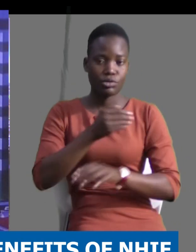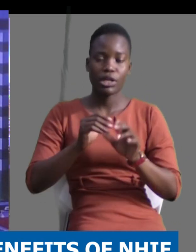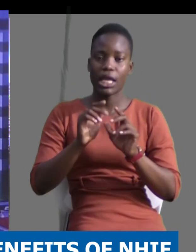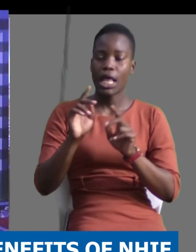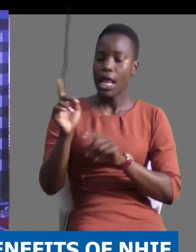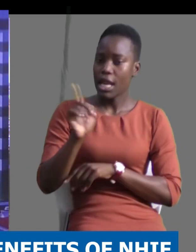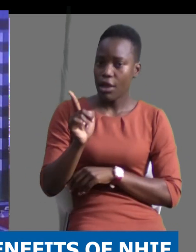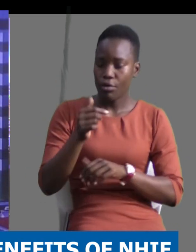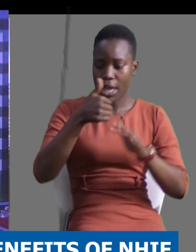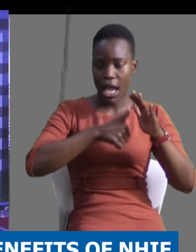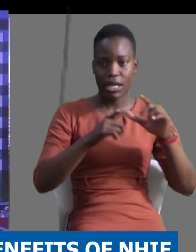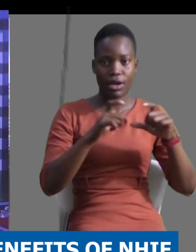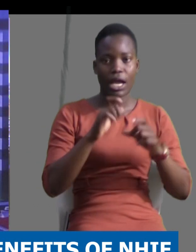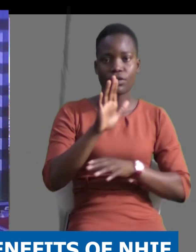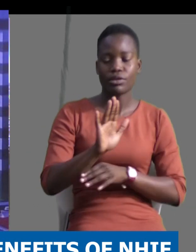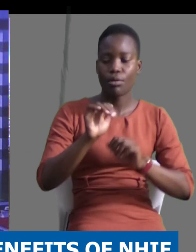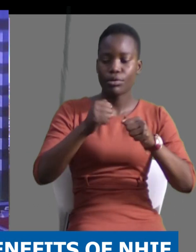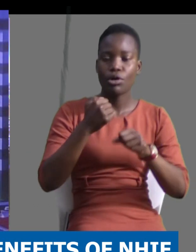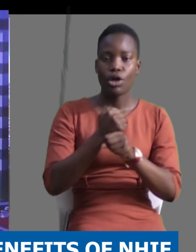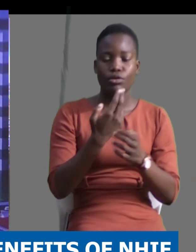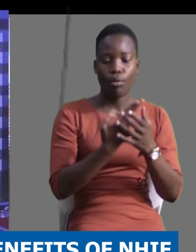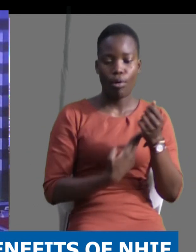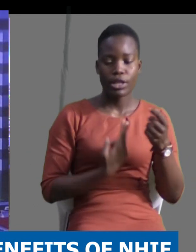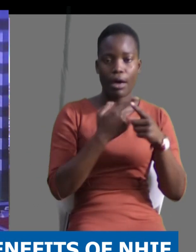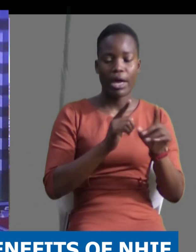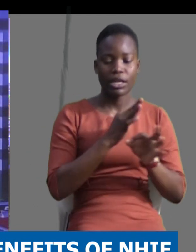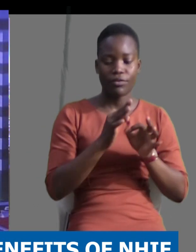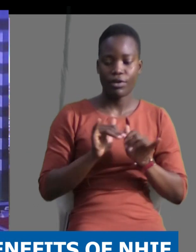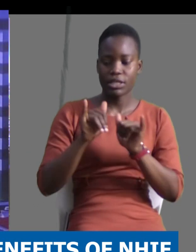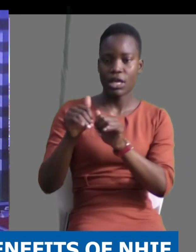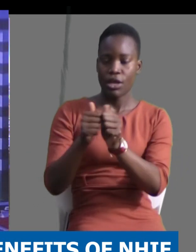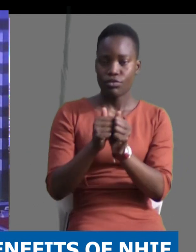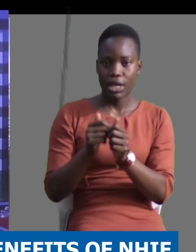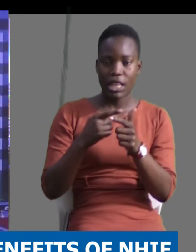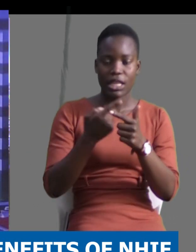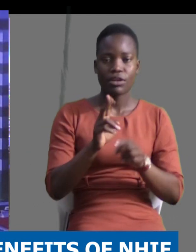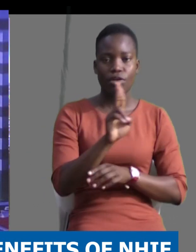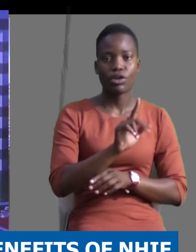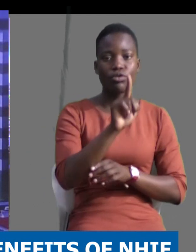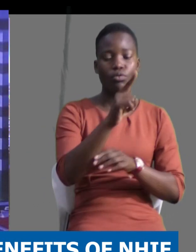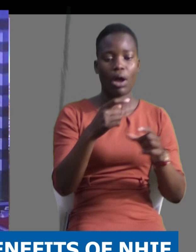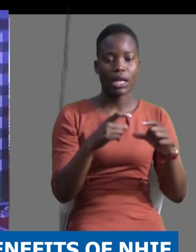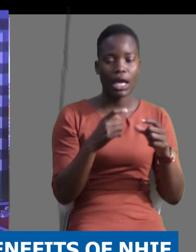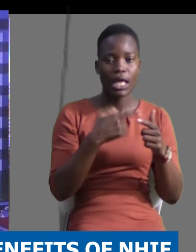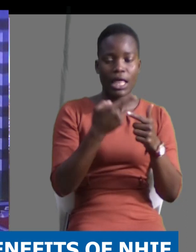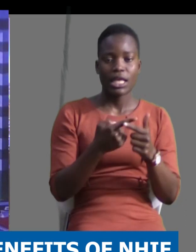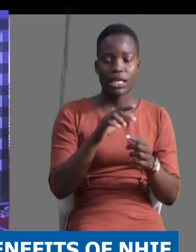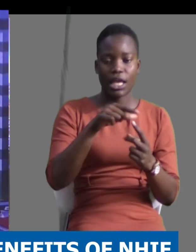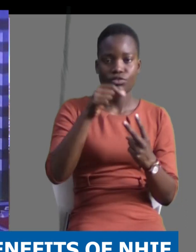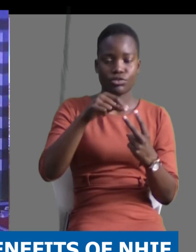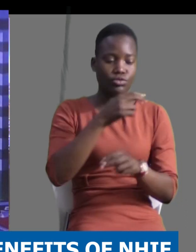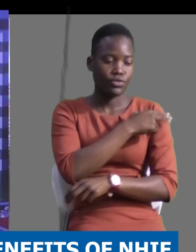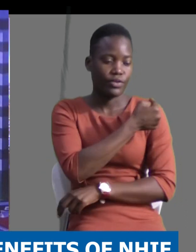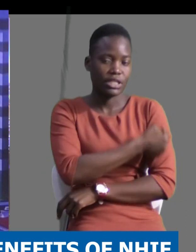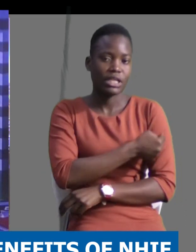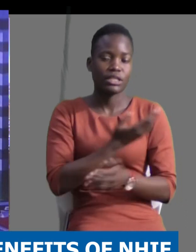in Nairobi. Yes, under your card. So you can be able to do both. Yeah. But if you're staying together, you can use this one card